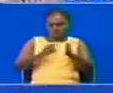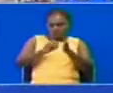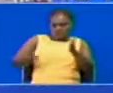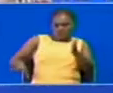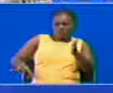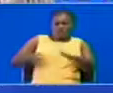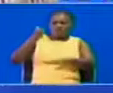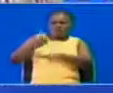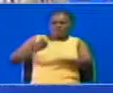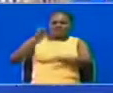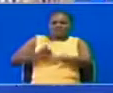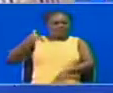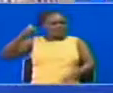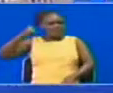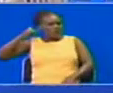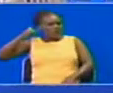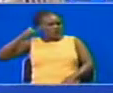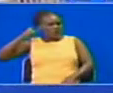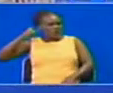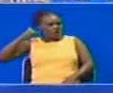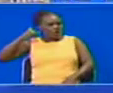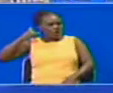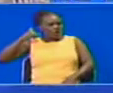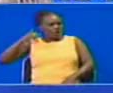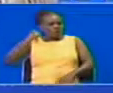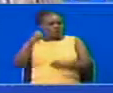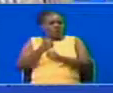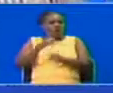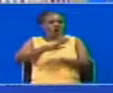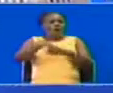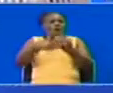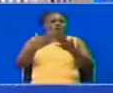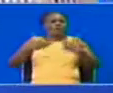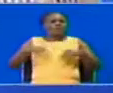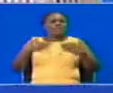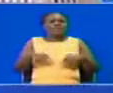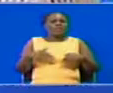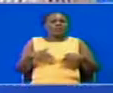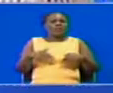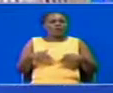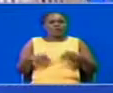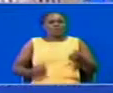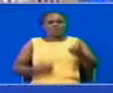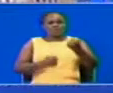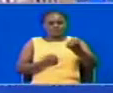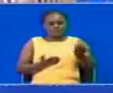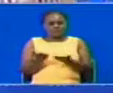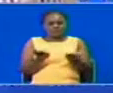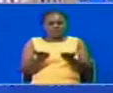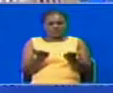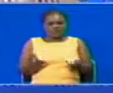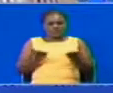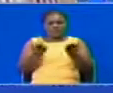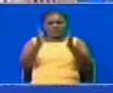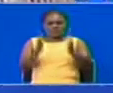out counterfeit phones on our network. And we met the collaboration of all the mobile service providers.